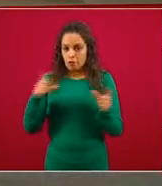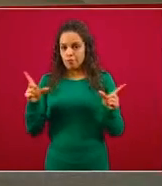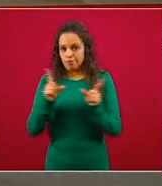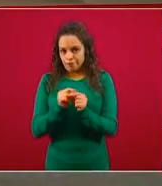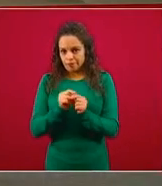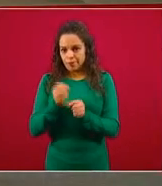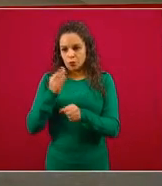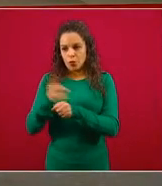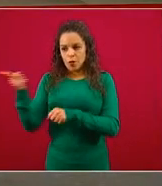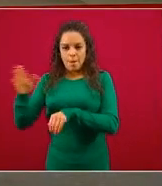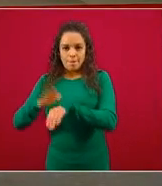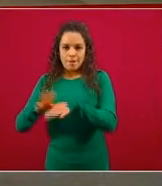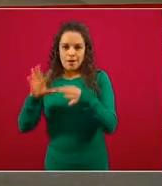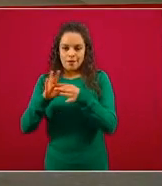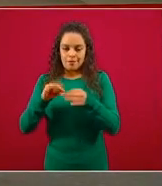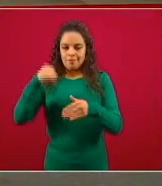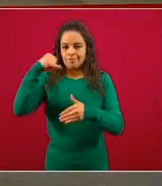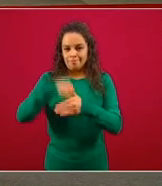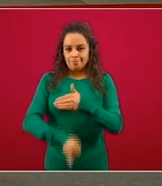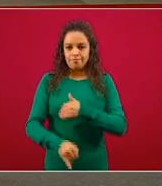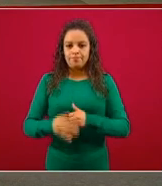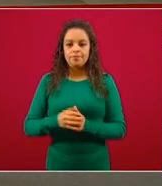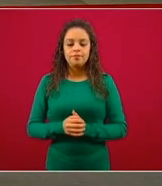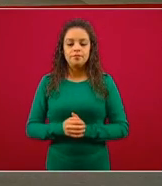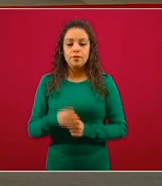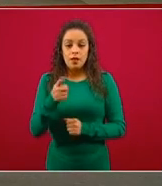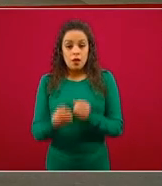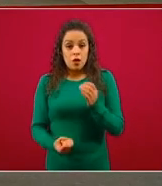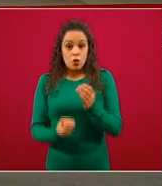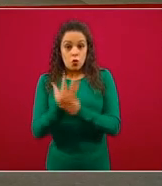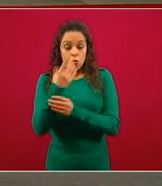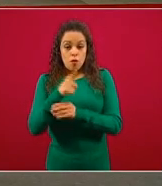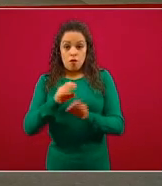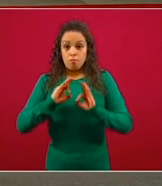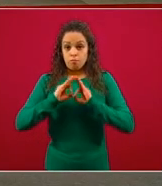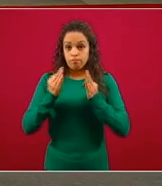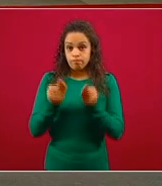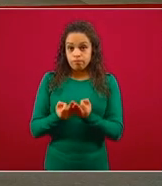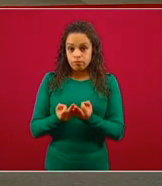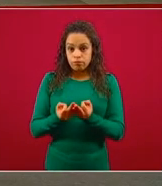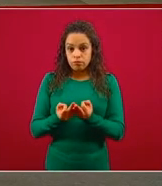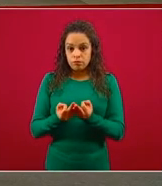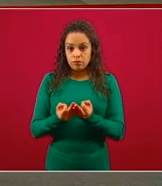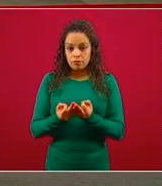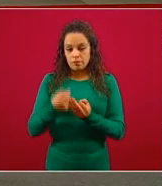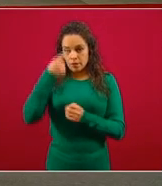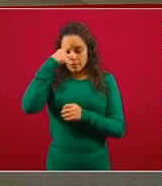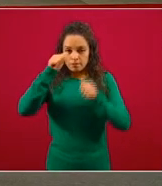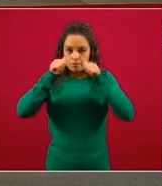briefly, is that IMSS can now offer under this new modality